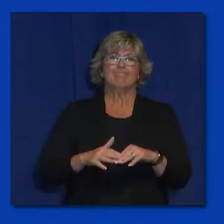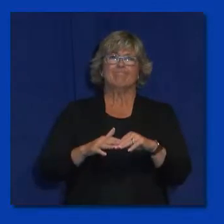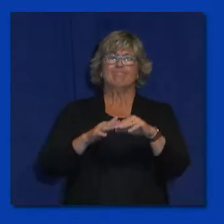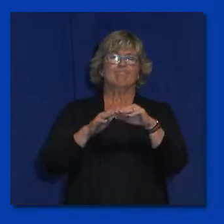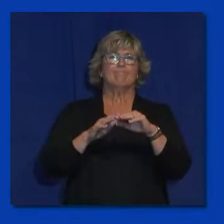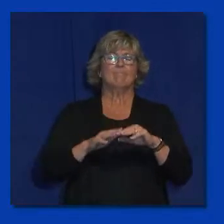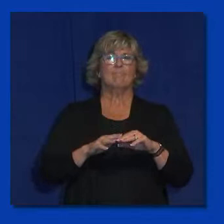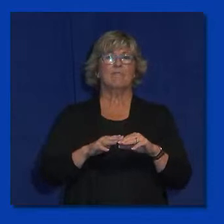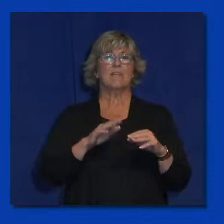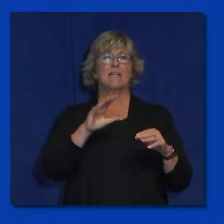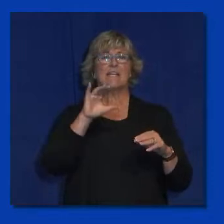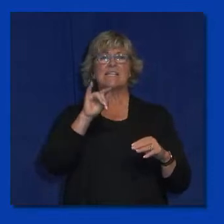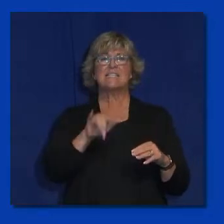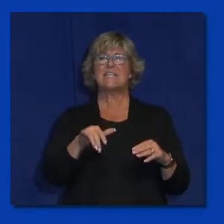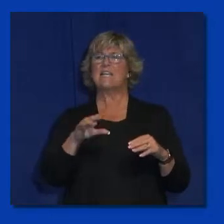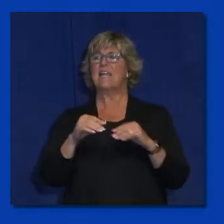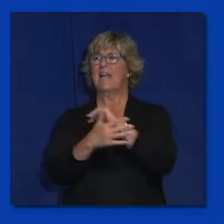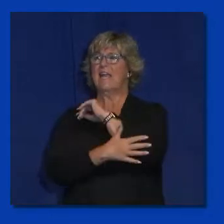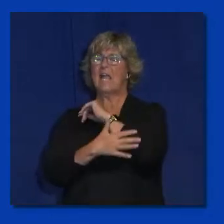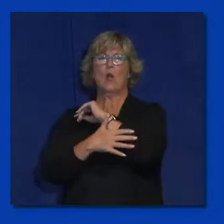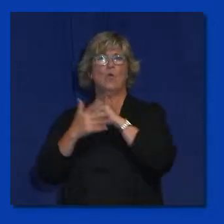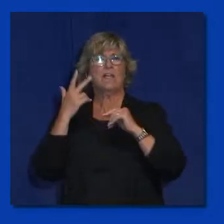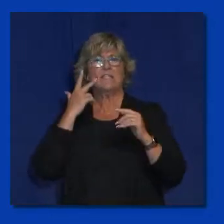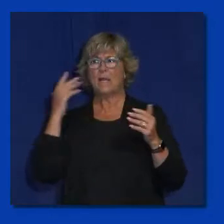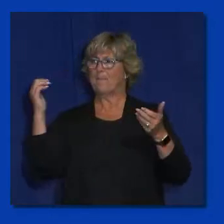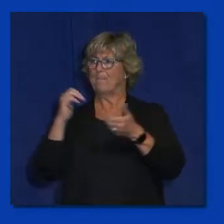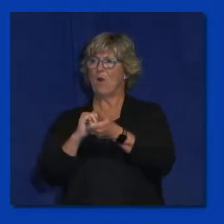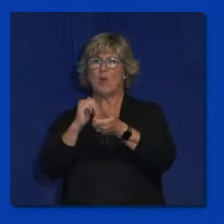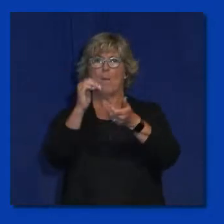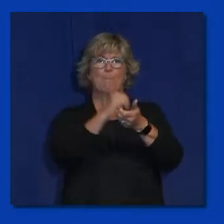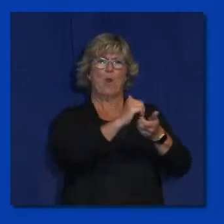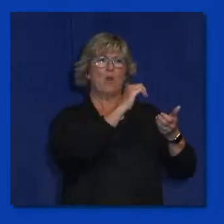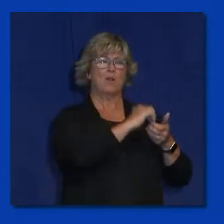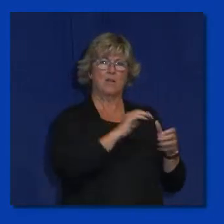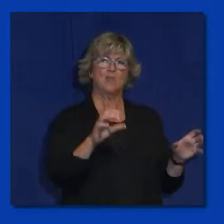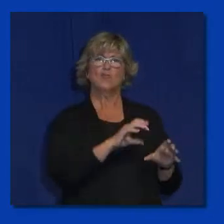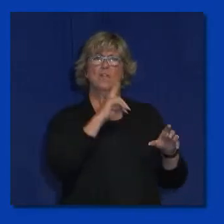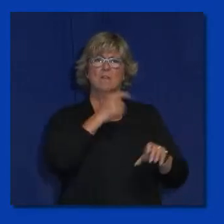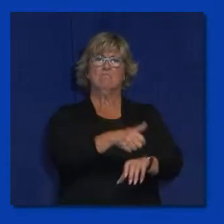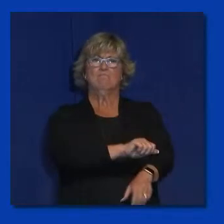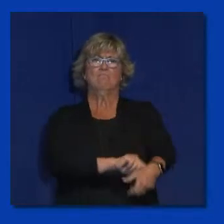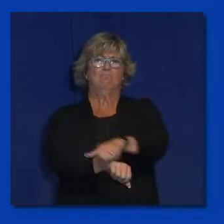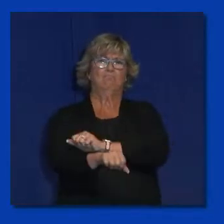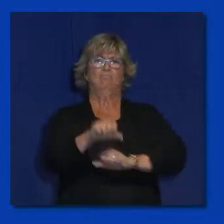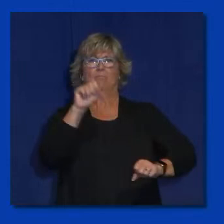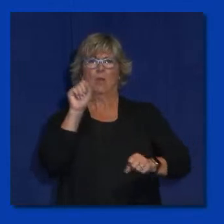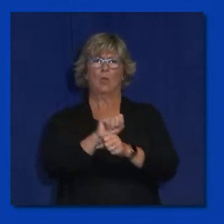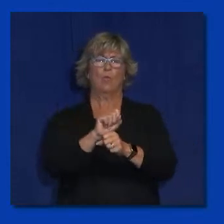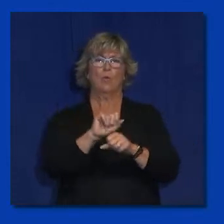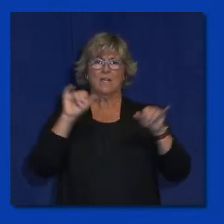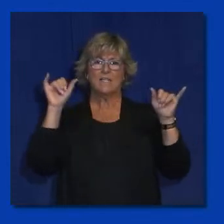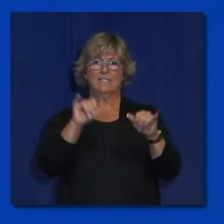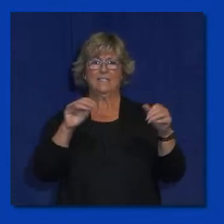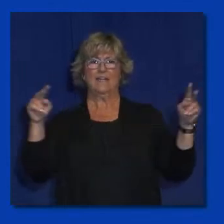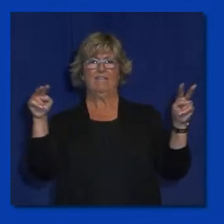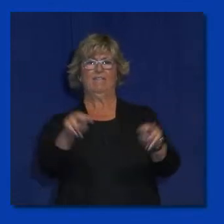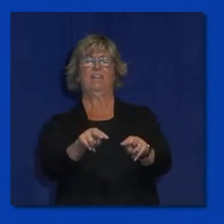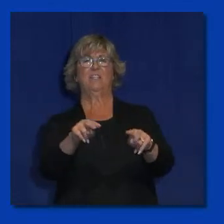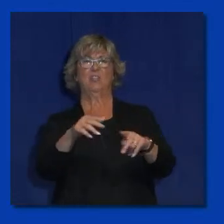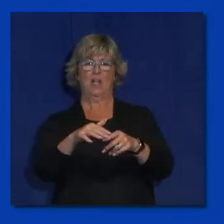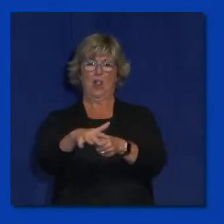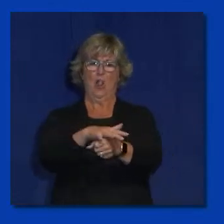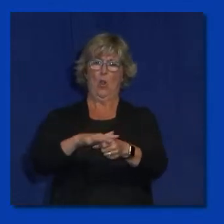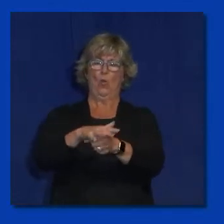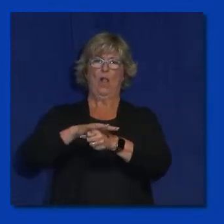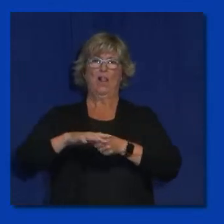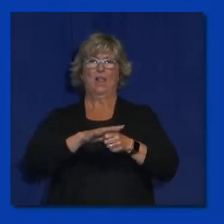winding up, cities and counties, these incredible partners, doing the real work. It's the state vision's realized locally. They